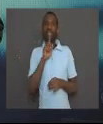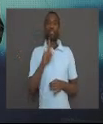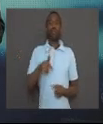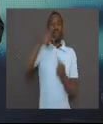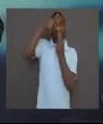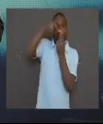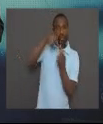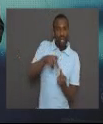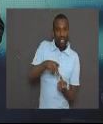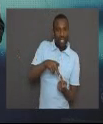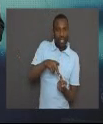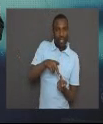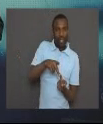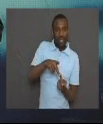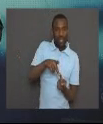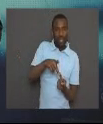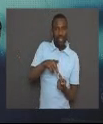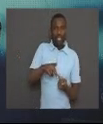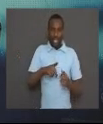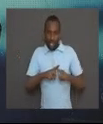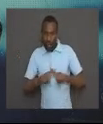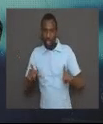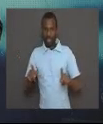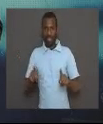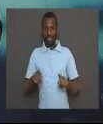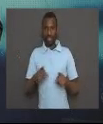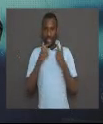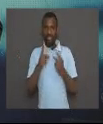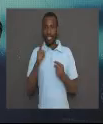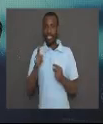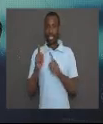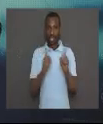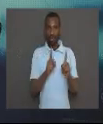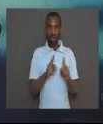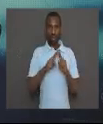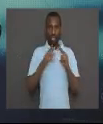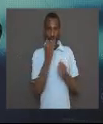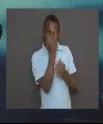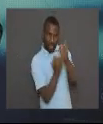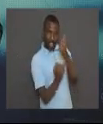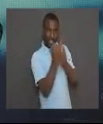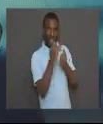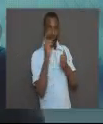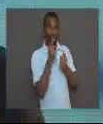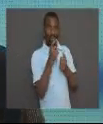pressure between the wide and narrow portions of the tube.